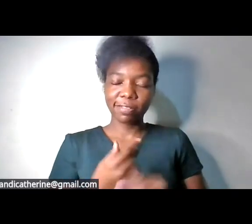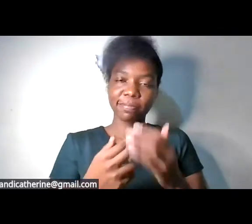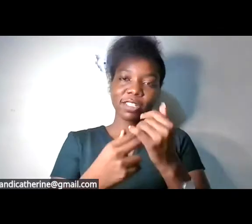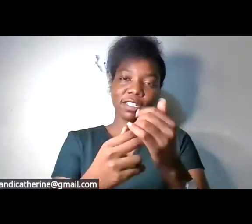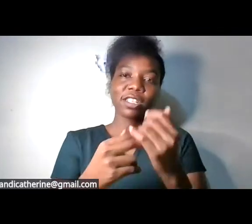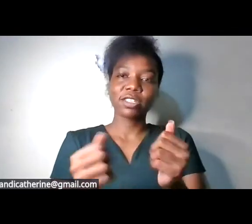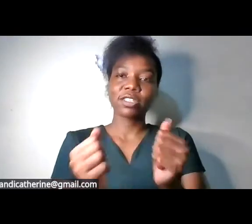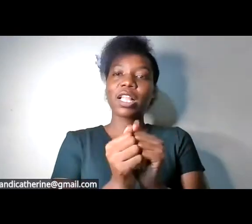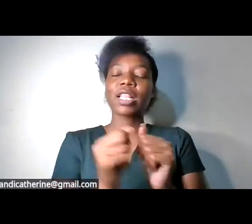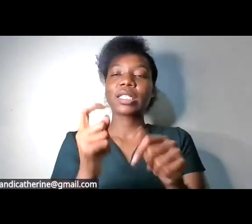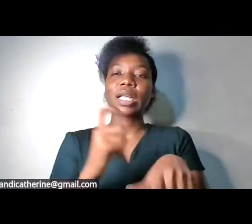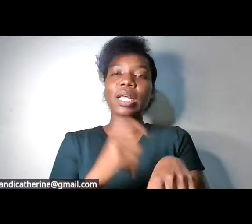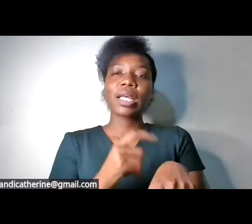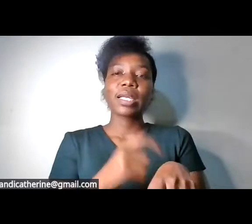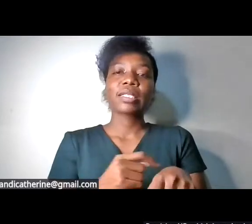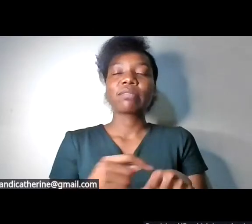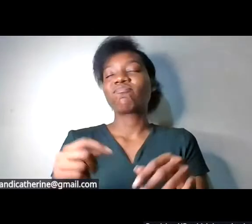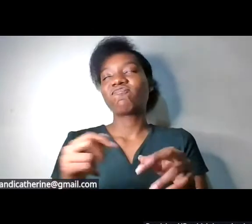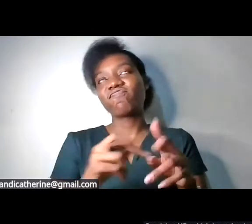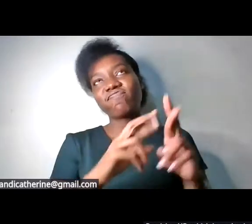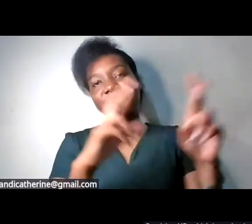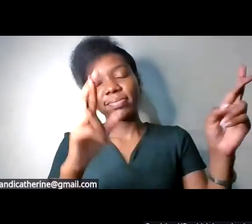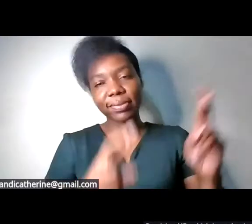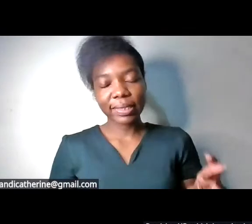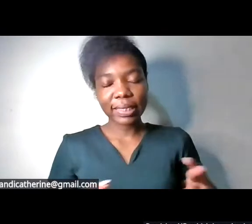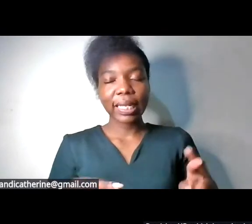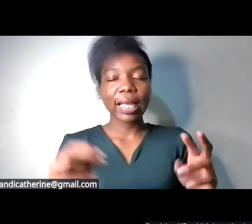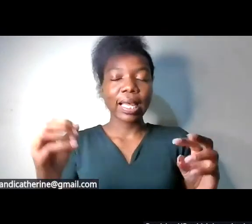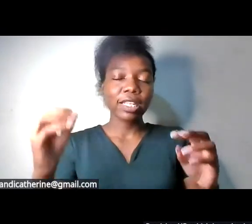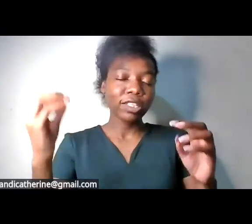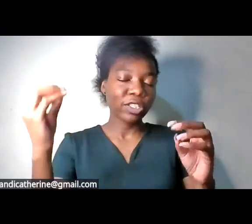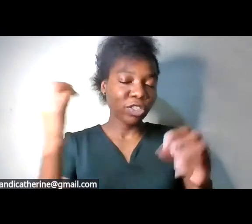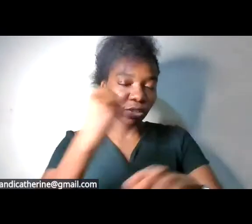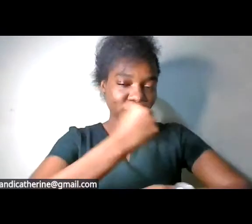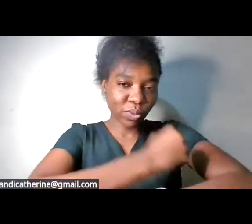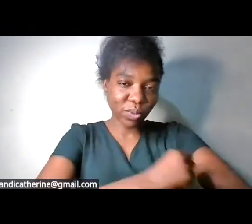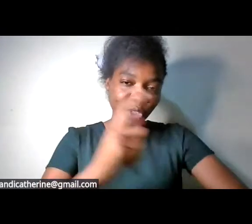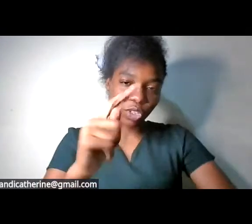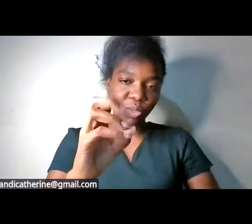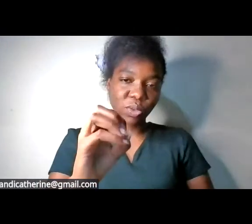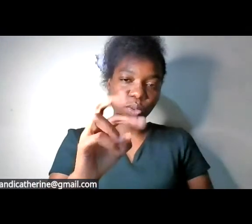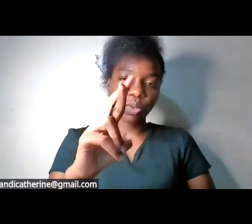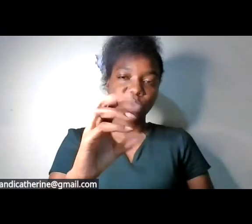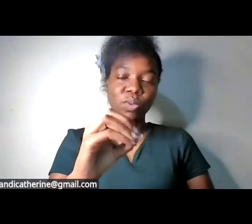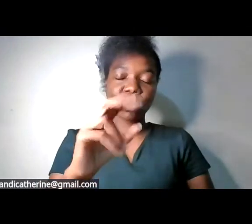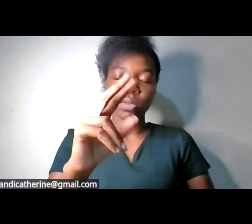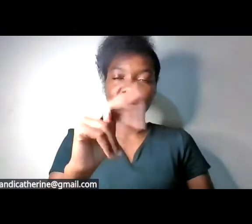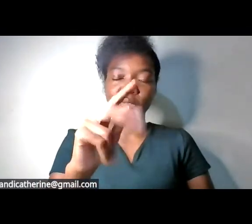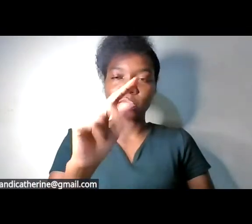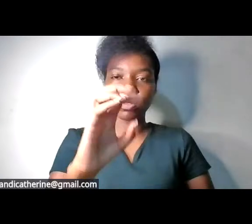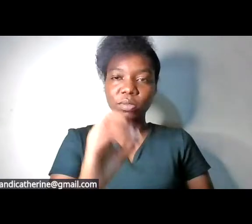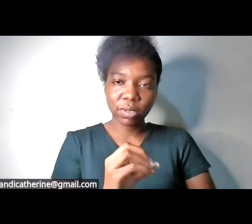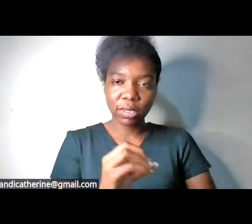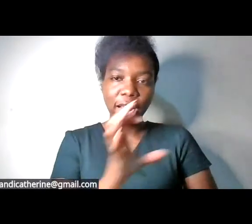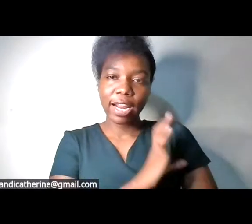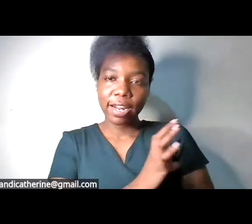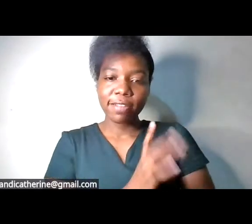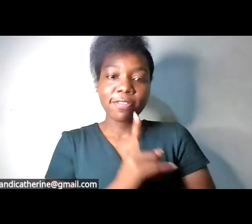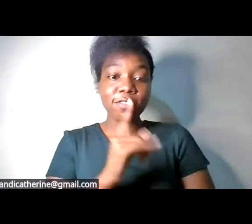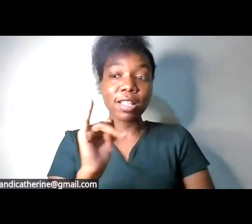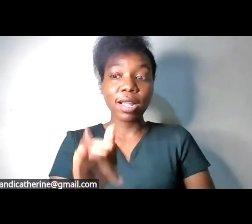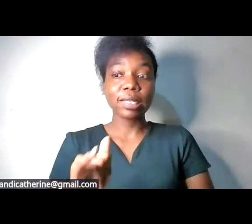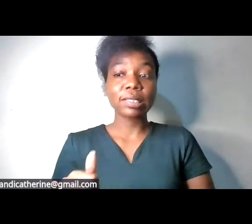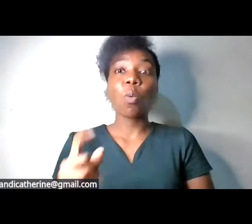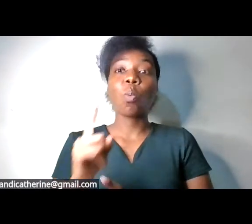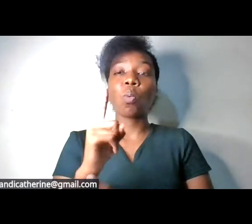International Academy in Toronto, Canada. And this evening, we shall be hearing from one of the very many of such institutions